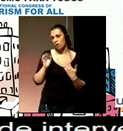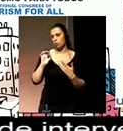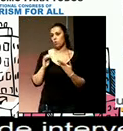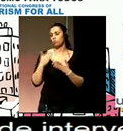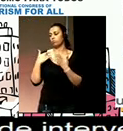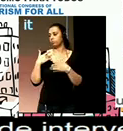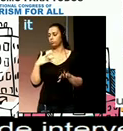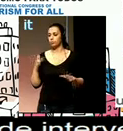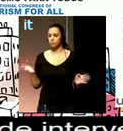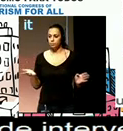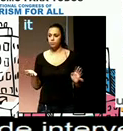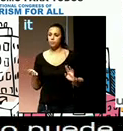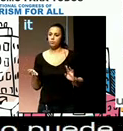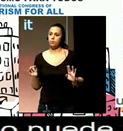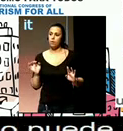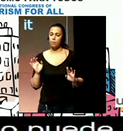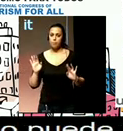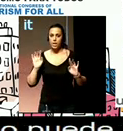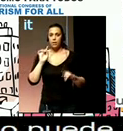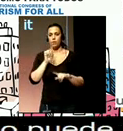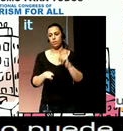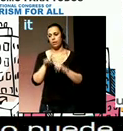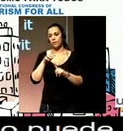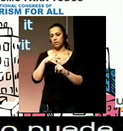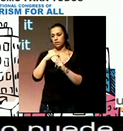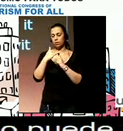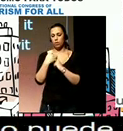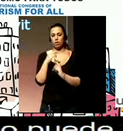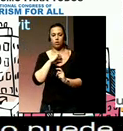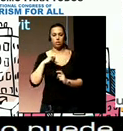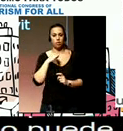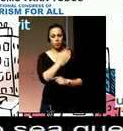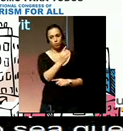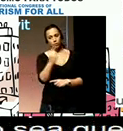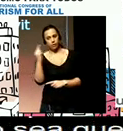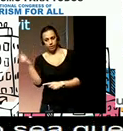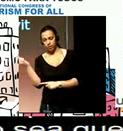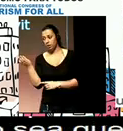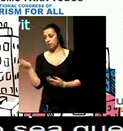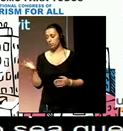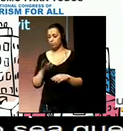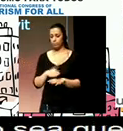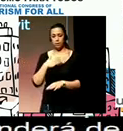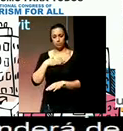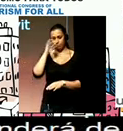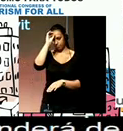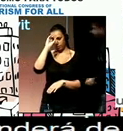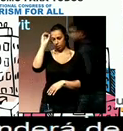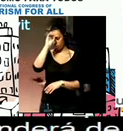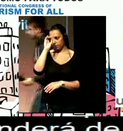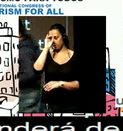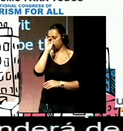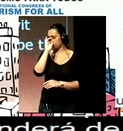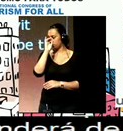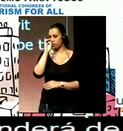each individual situation. So really, for me, no two buildings will be the same, no two projects will